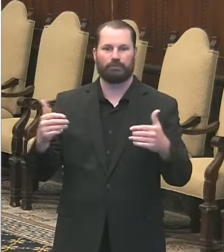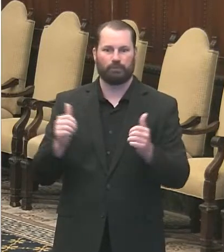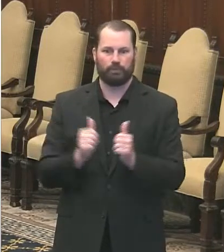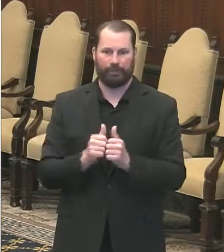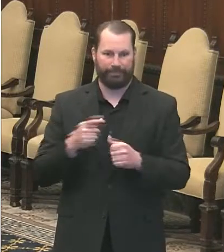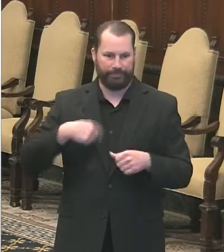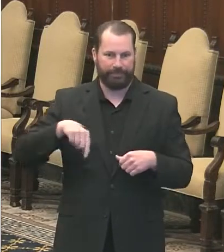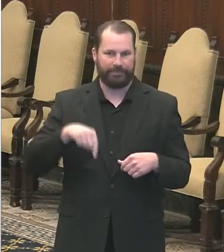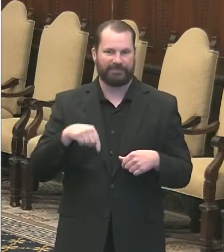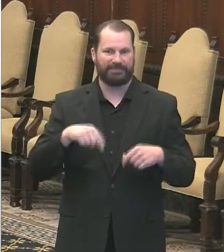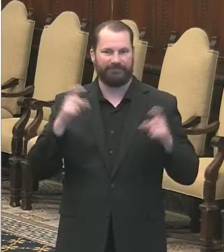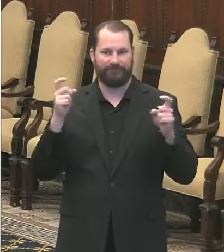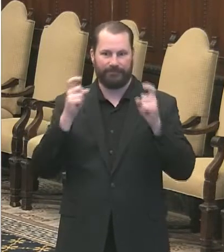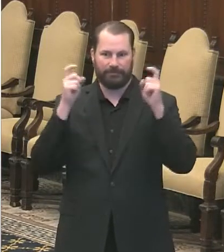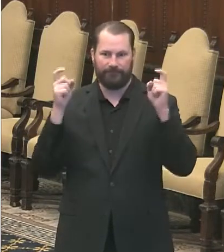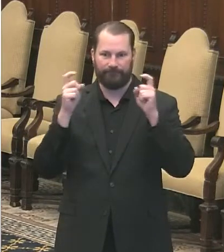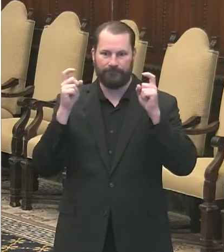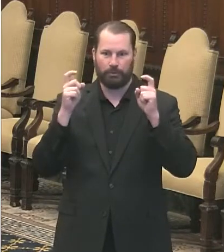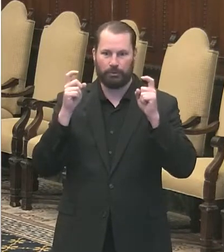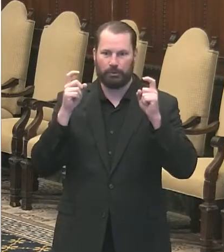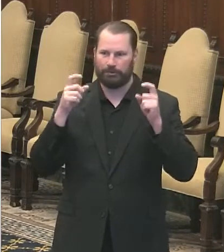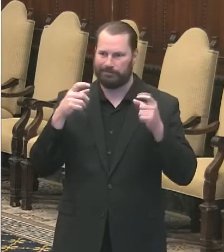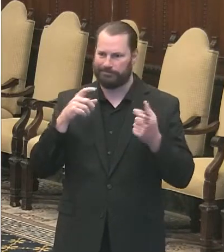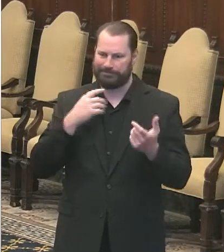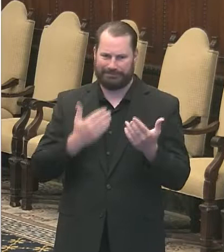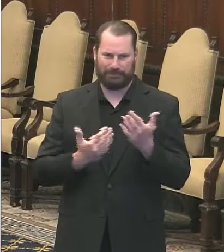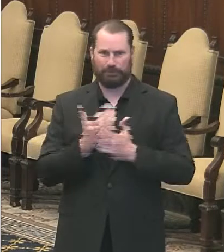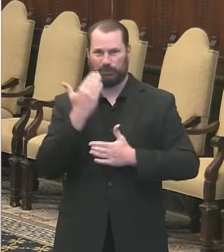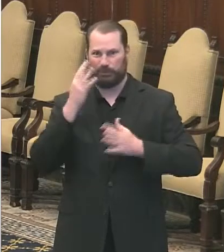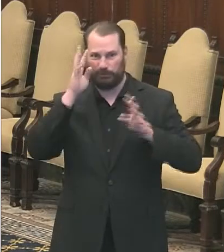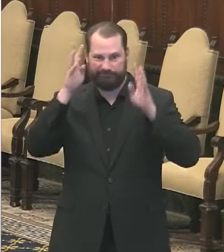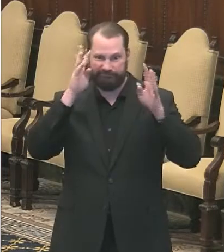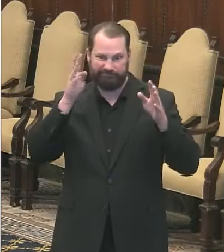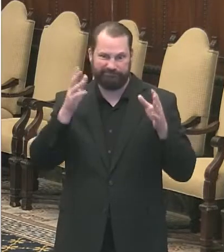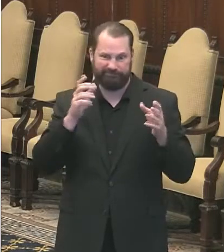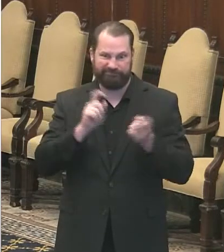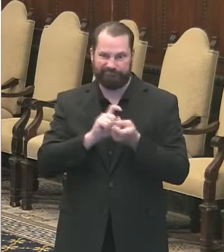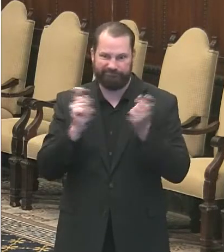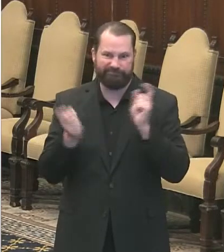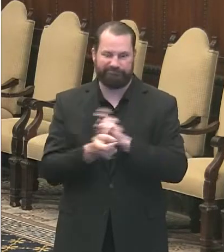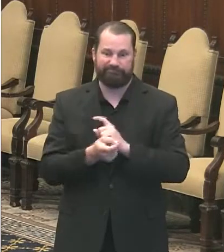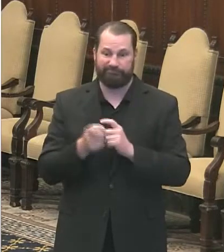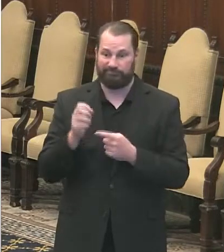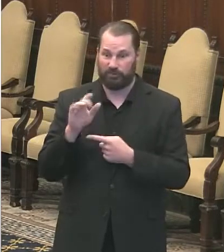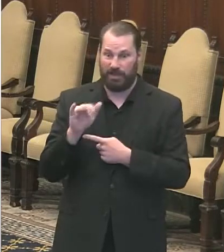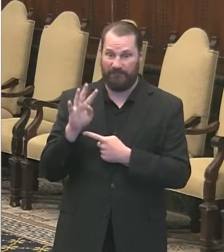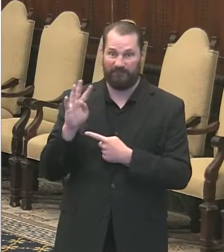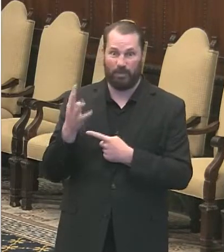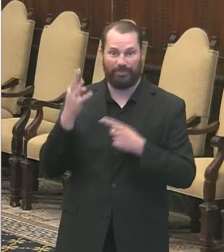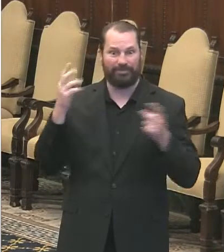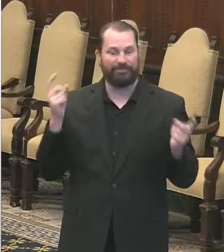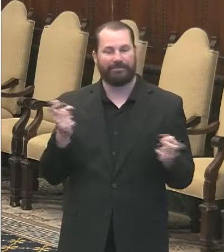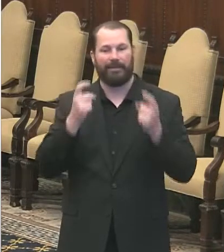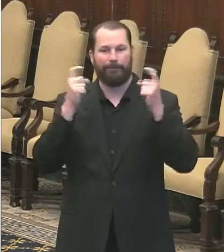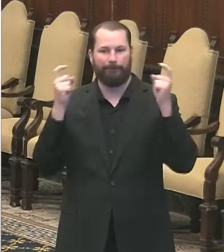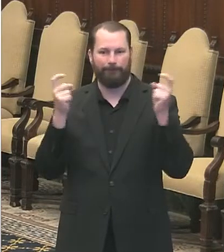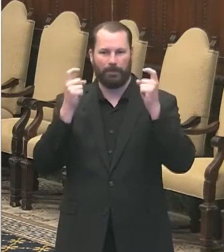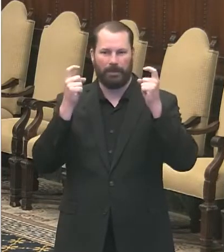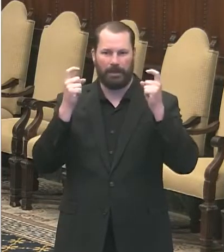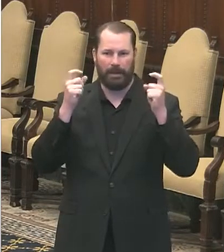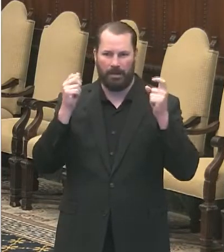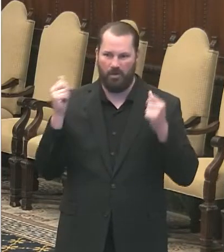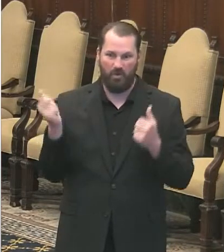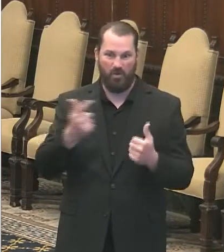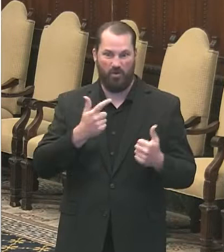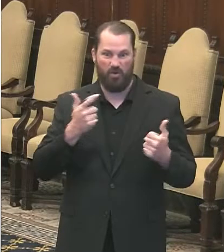a completely reimagined virtual July 4th festival. And while we may not be able to gather in Philadelphia's great public spaces